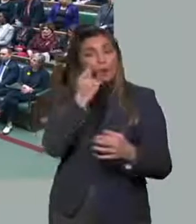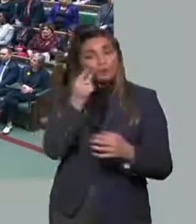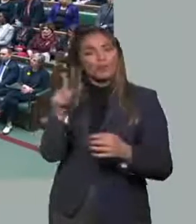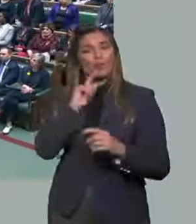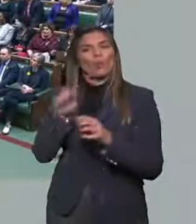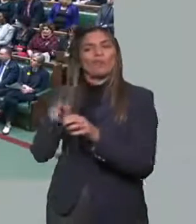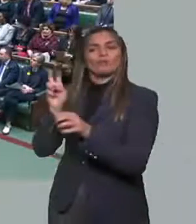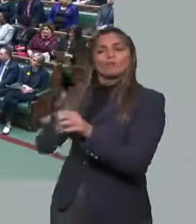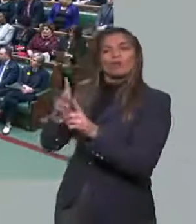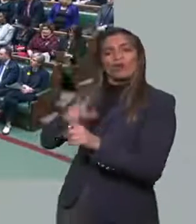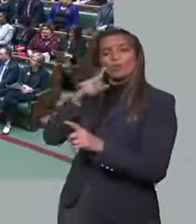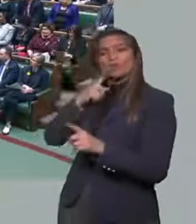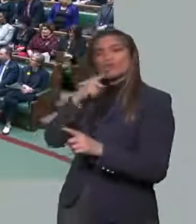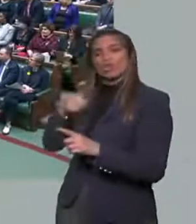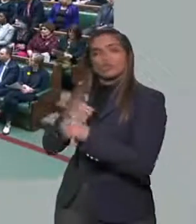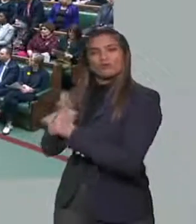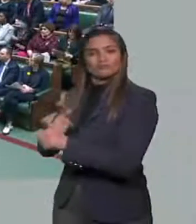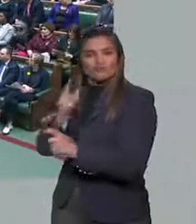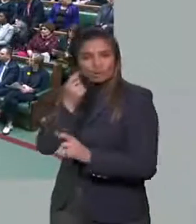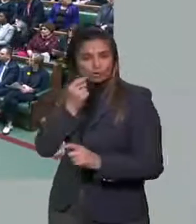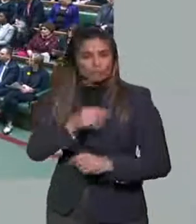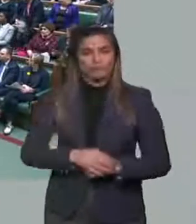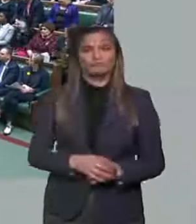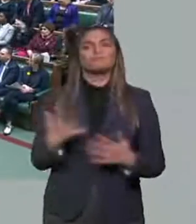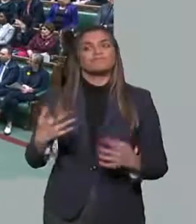to the Deputy Leader of the Opposition, Angela Rayner.